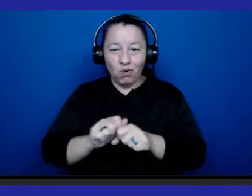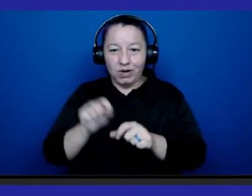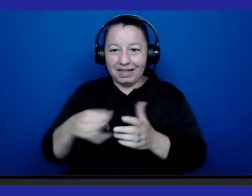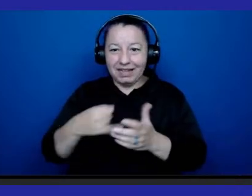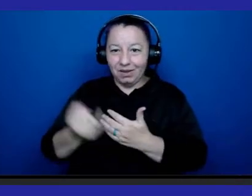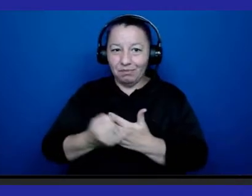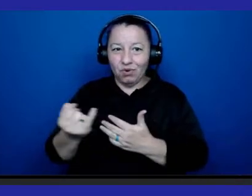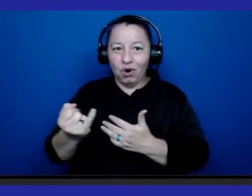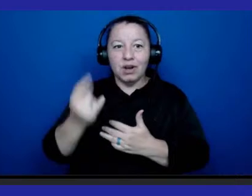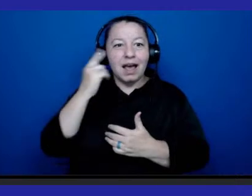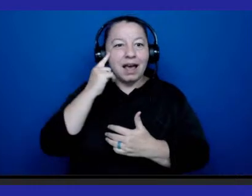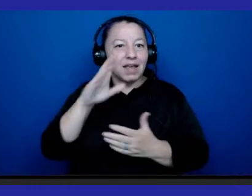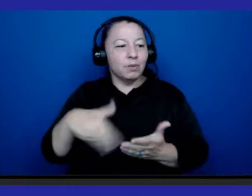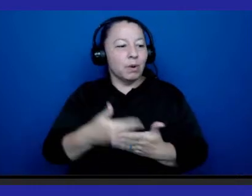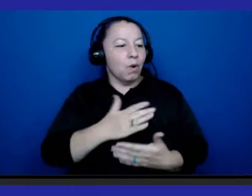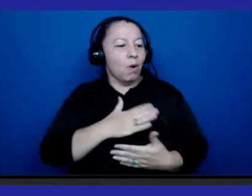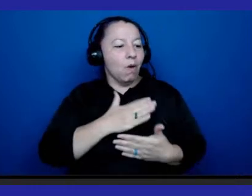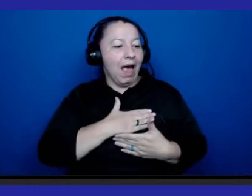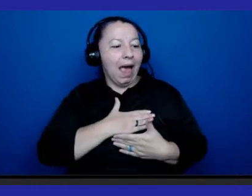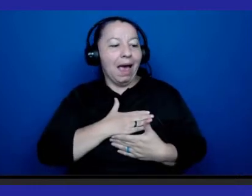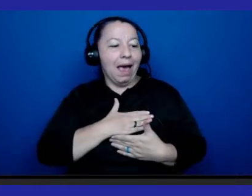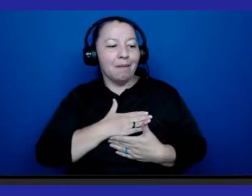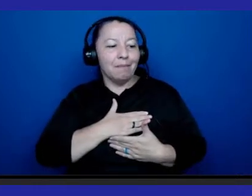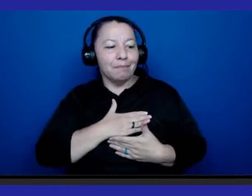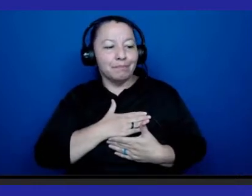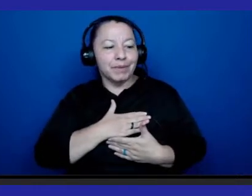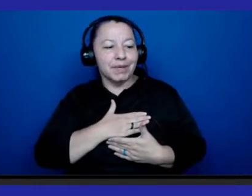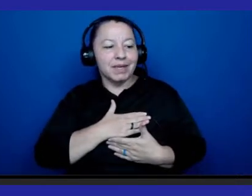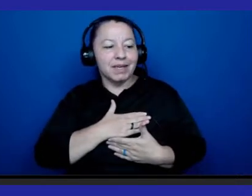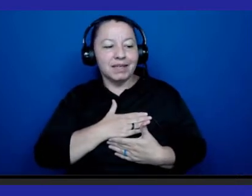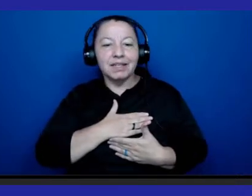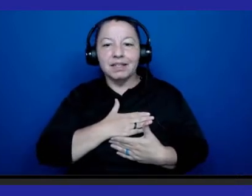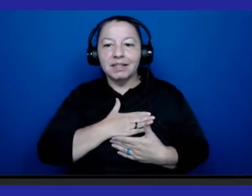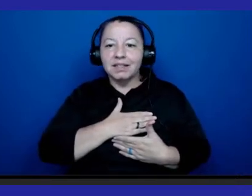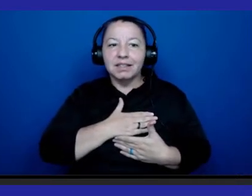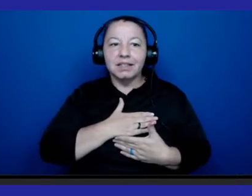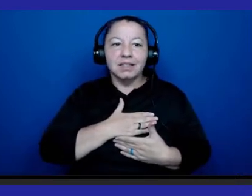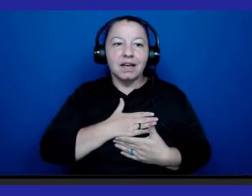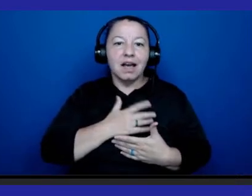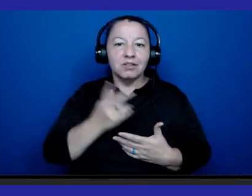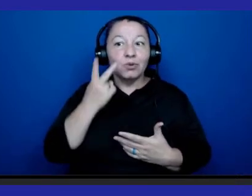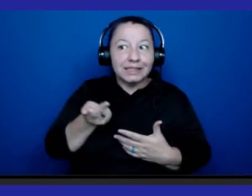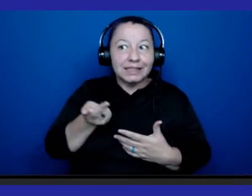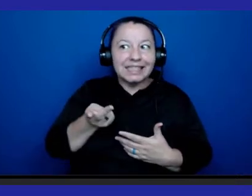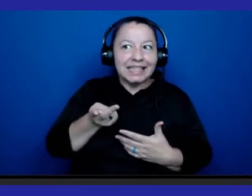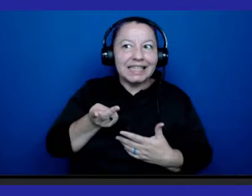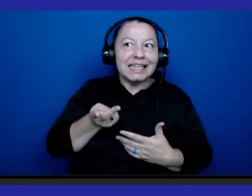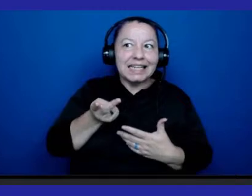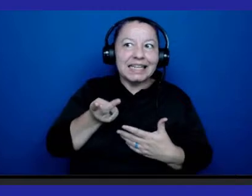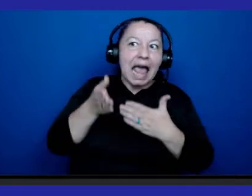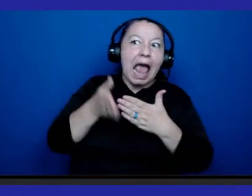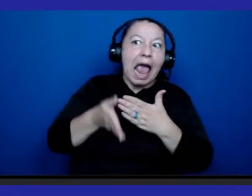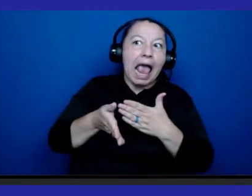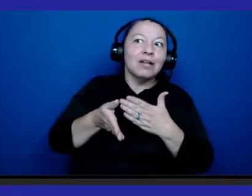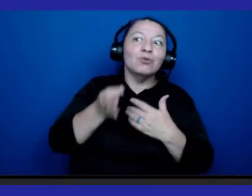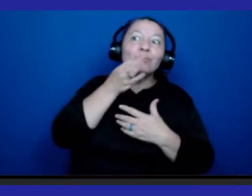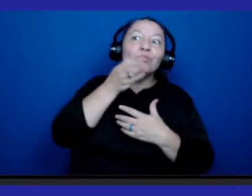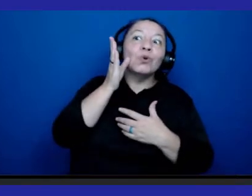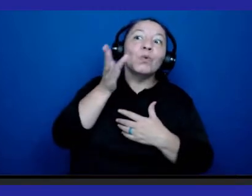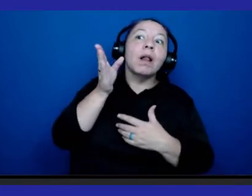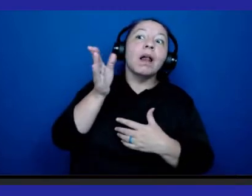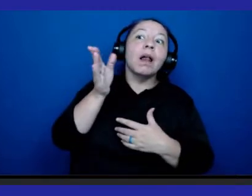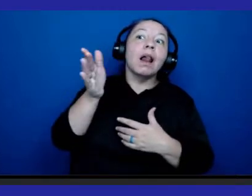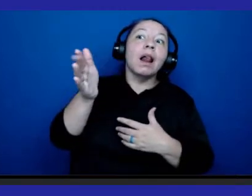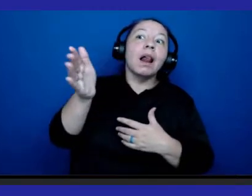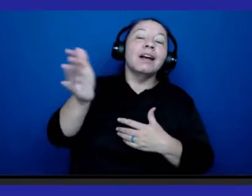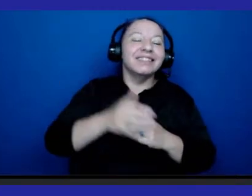think we are all happy to be seeing the light at the end of the tunnel with this project. So, I mean, first of all,